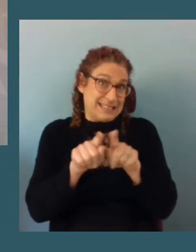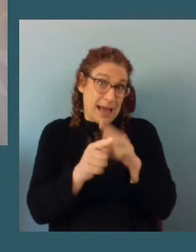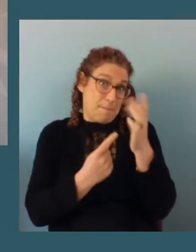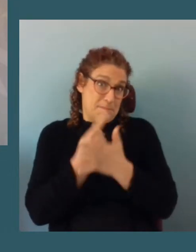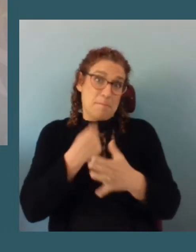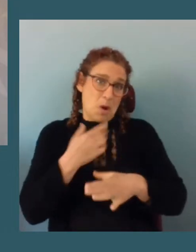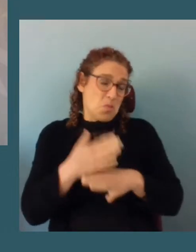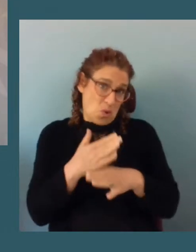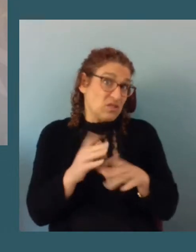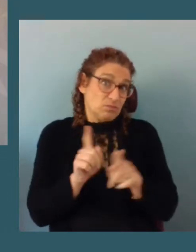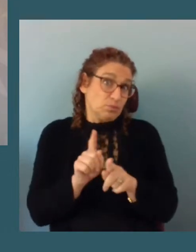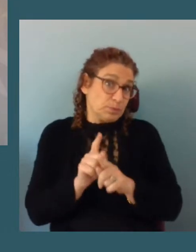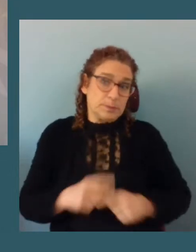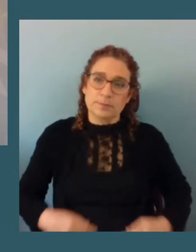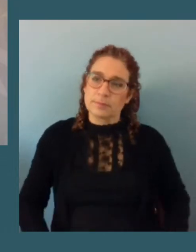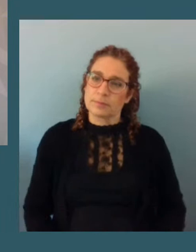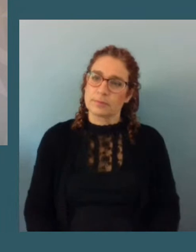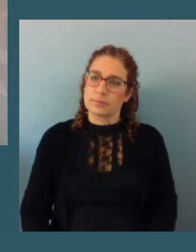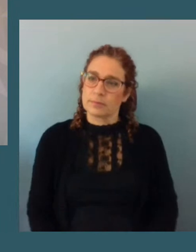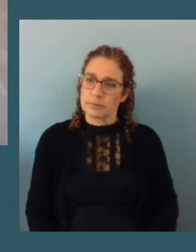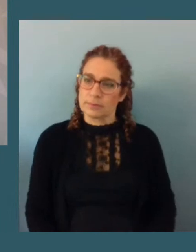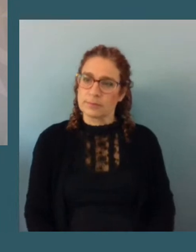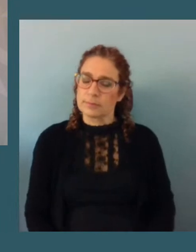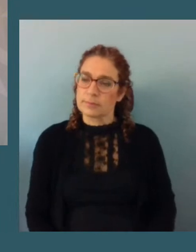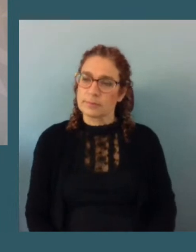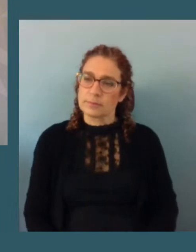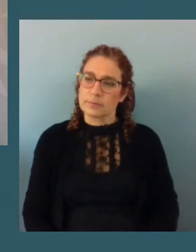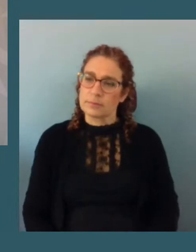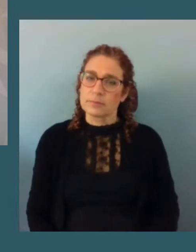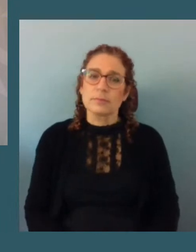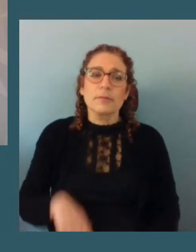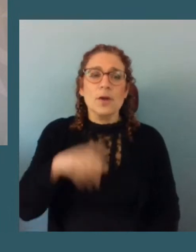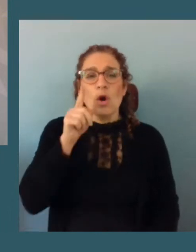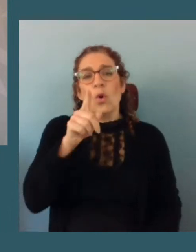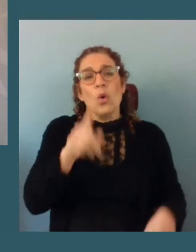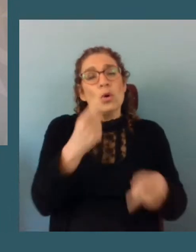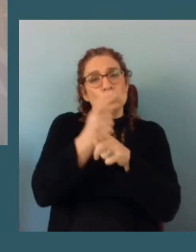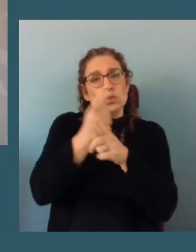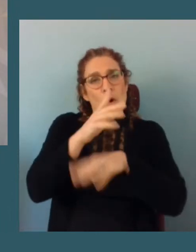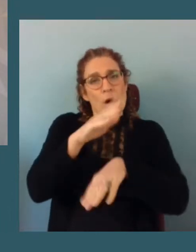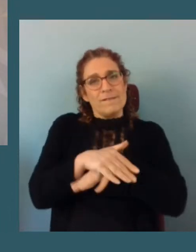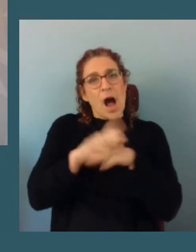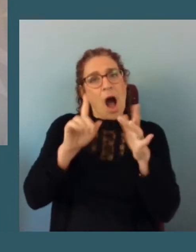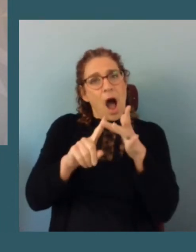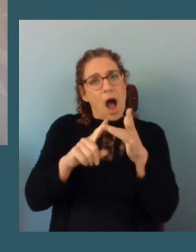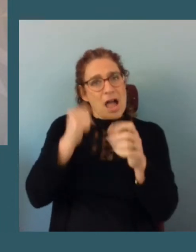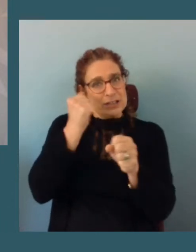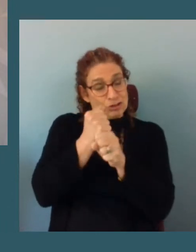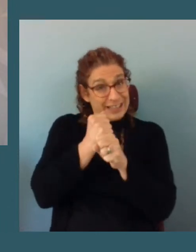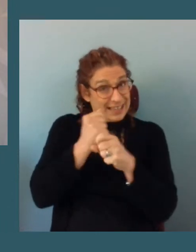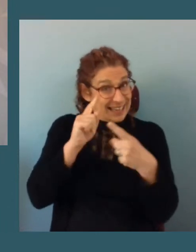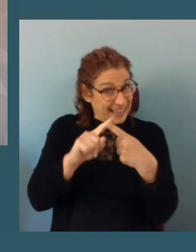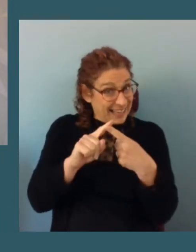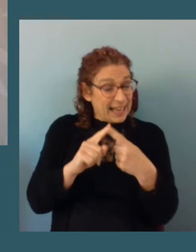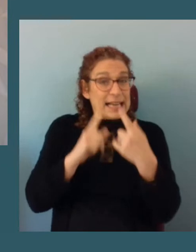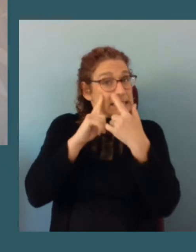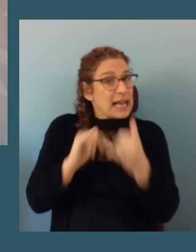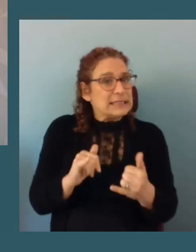true. There's a little bit of, you've talked a little bit about IgE testing and the non-IgE